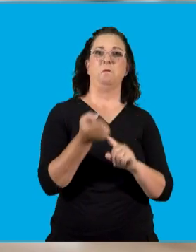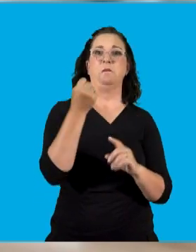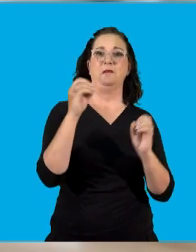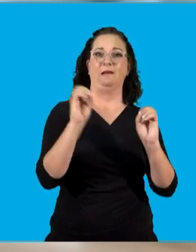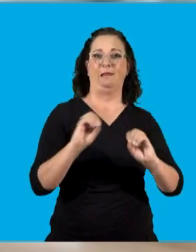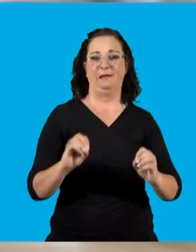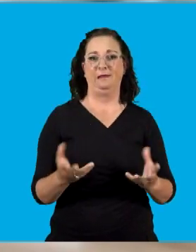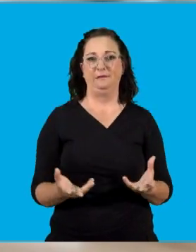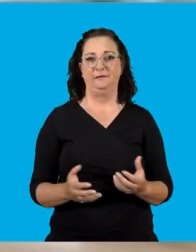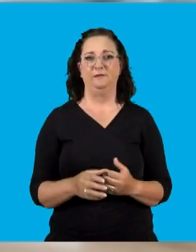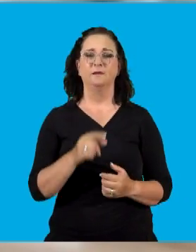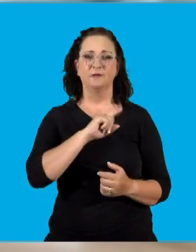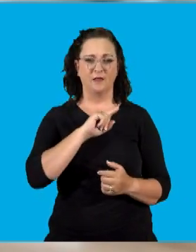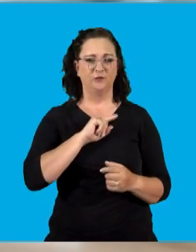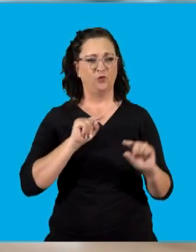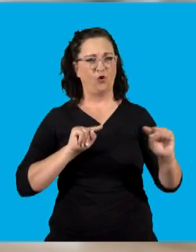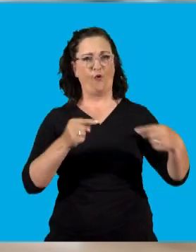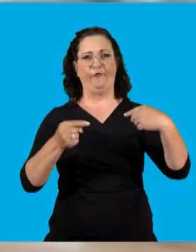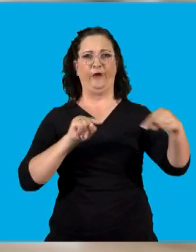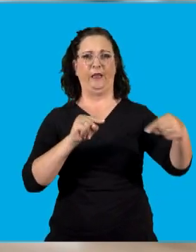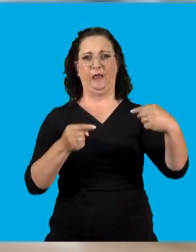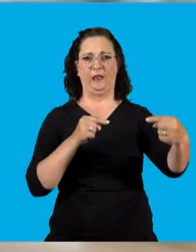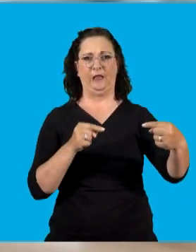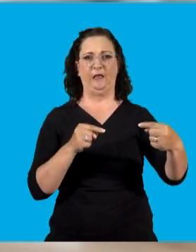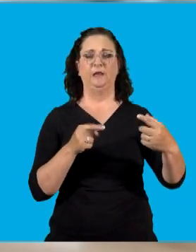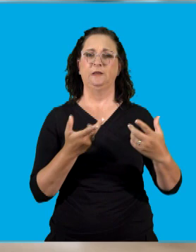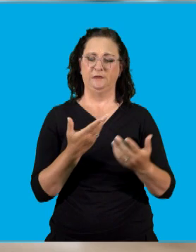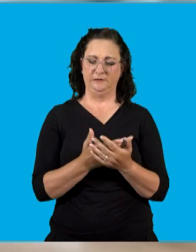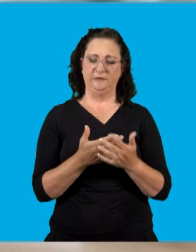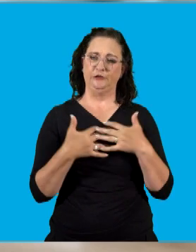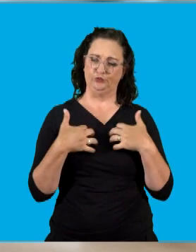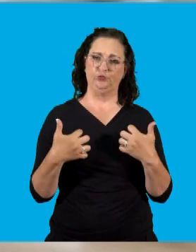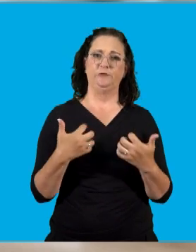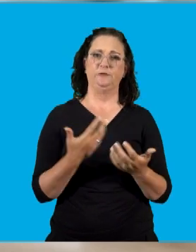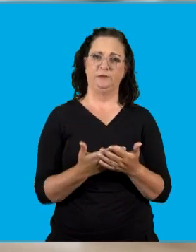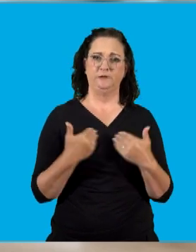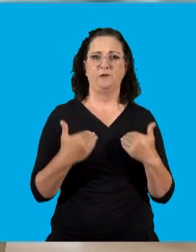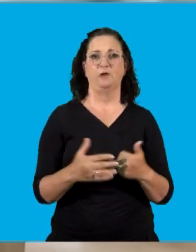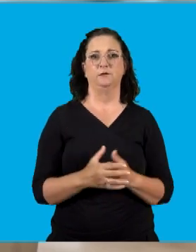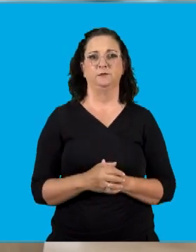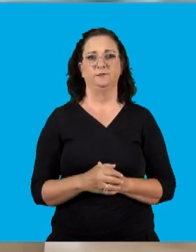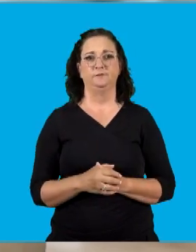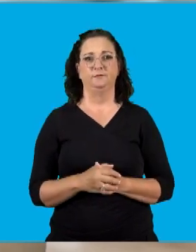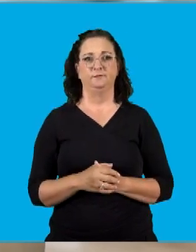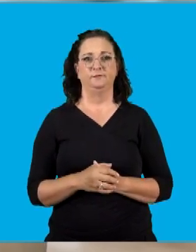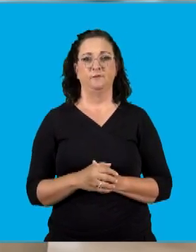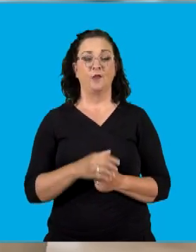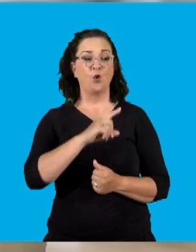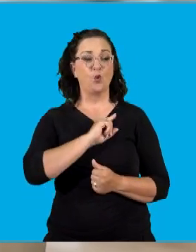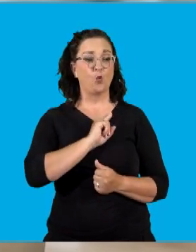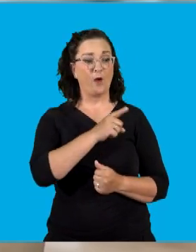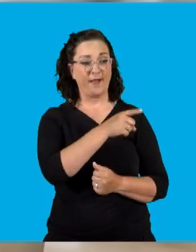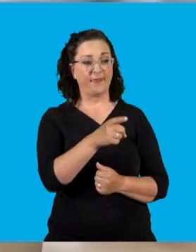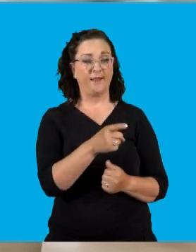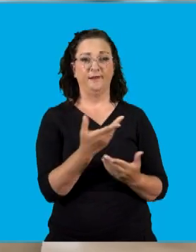then obviously there is going to be a conflict. So there'll be tension between employers and employees who are performing